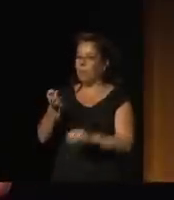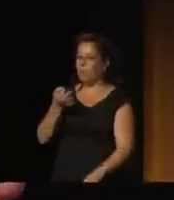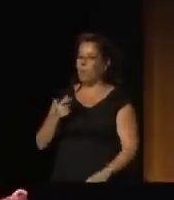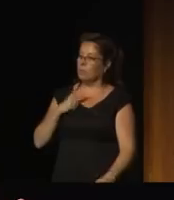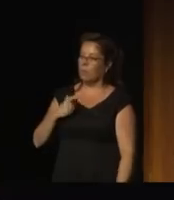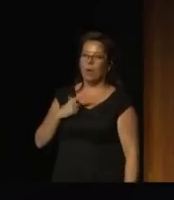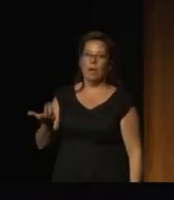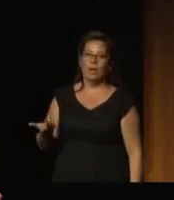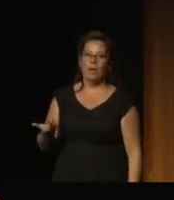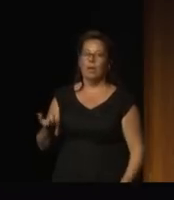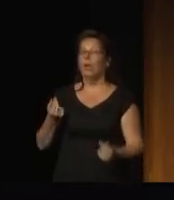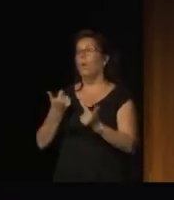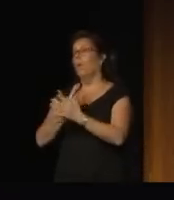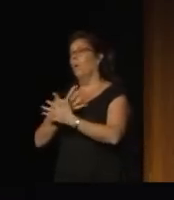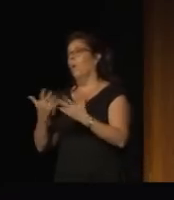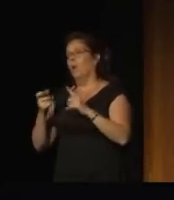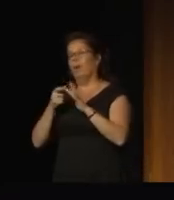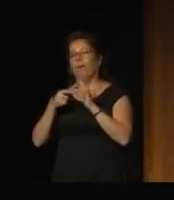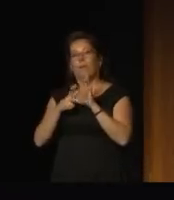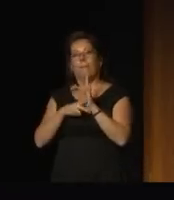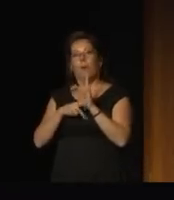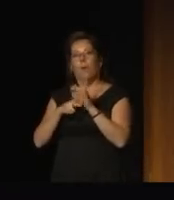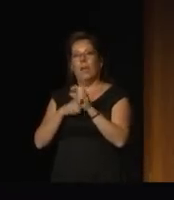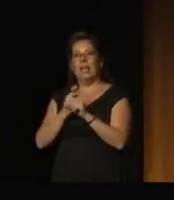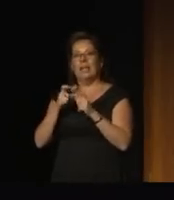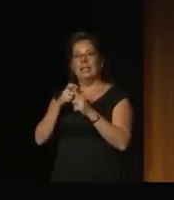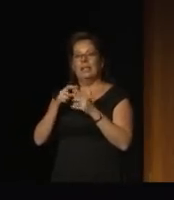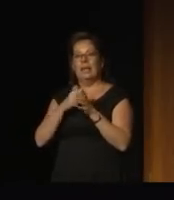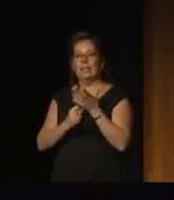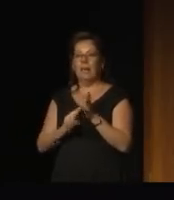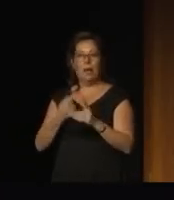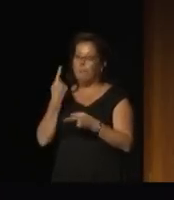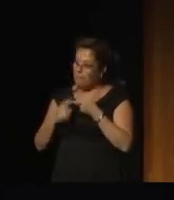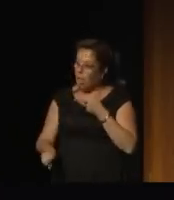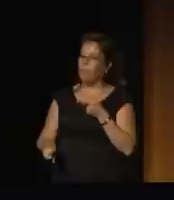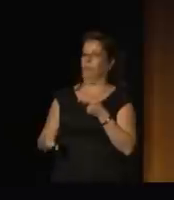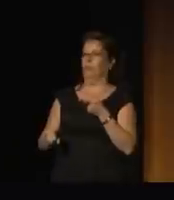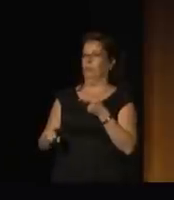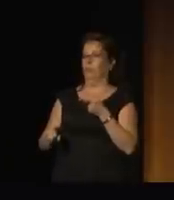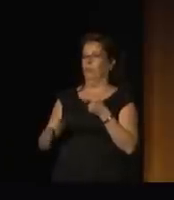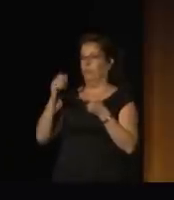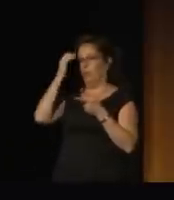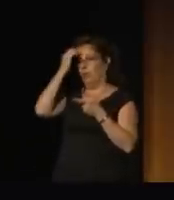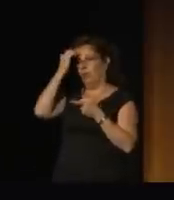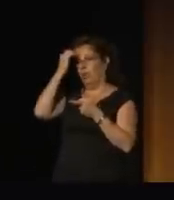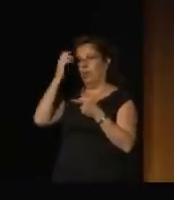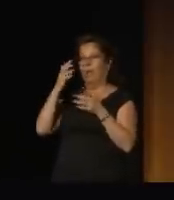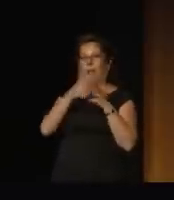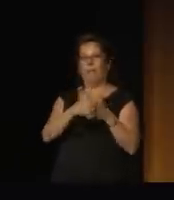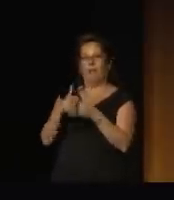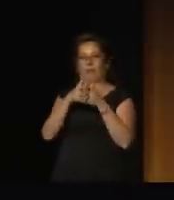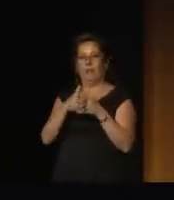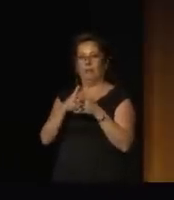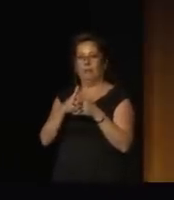the polling data shows us in America, that the vast majority of Americans, including gun owners like myself and Second Amendment people, believe